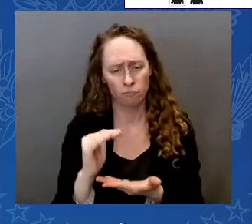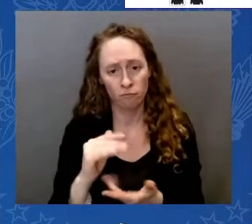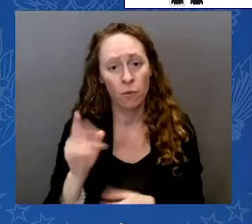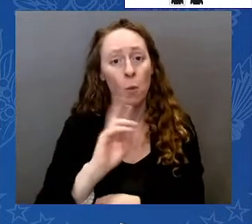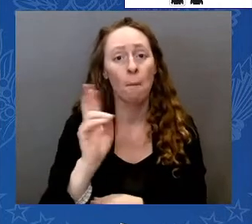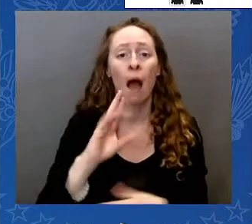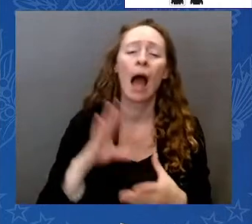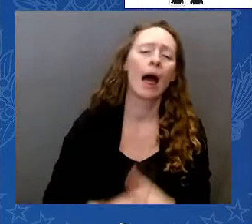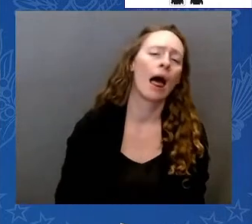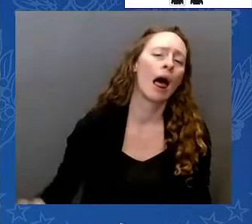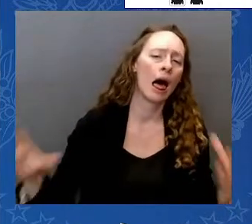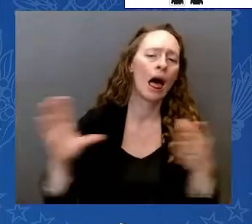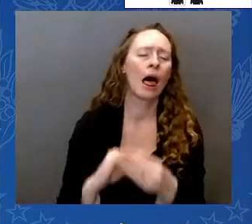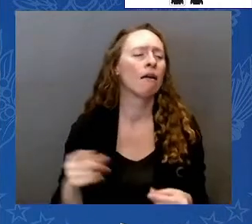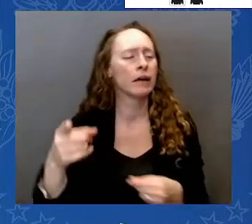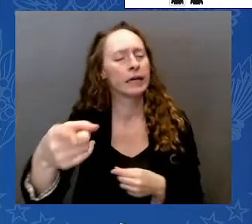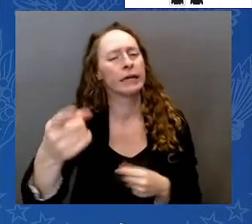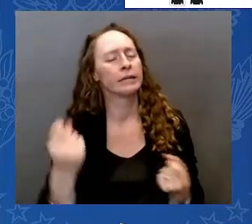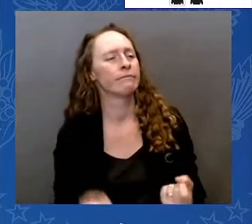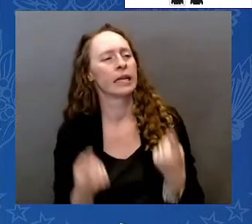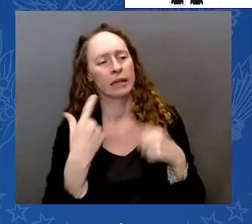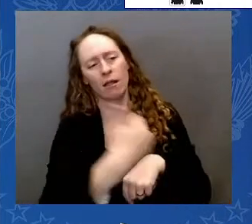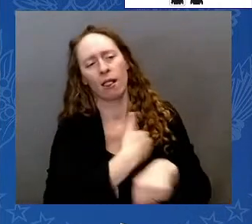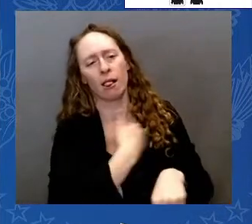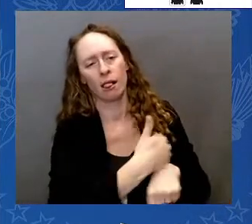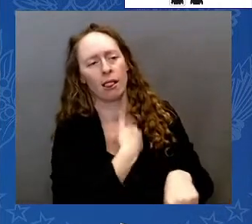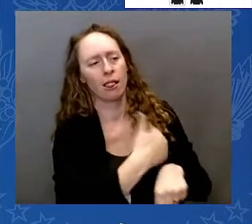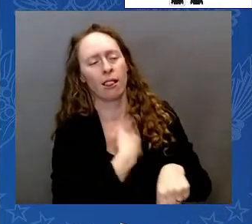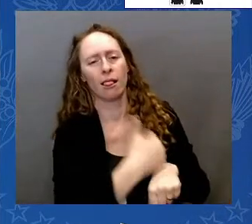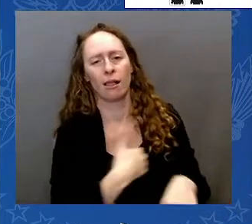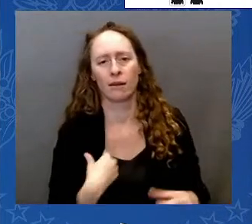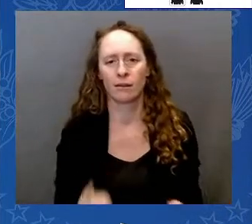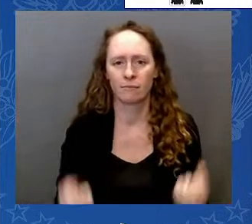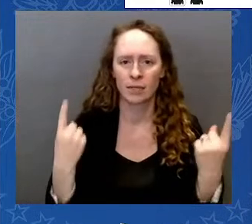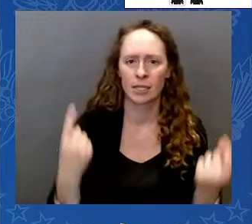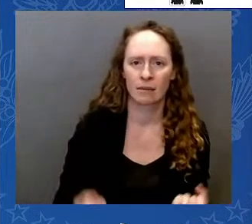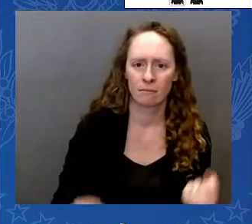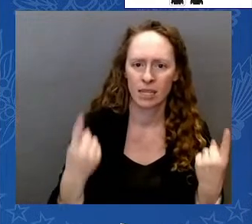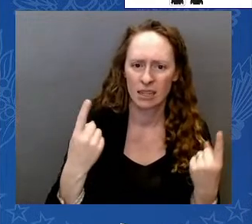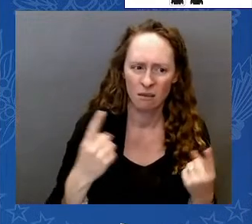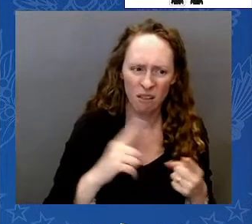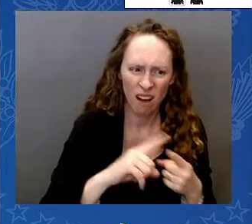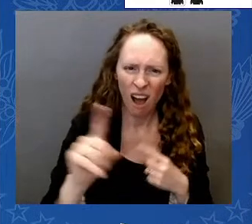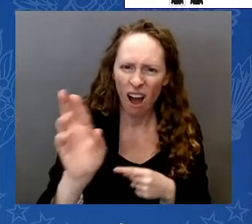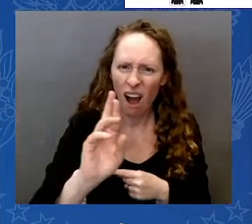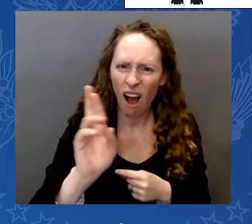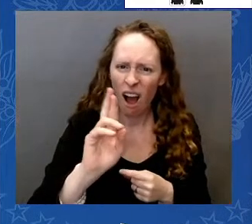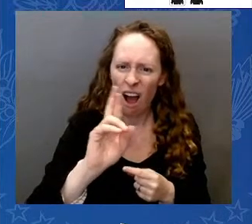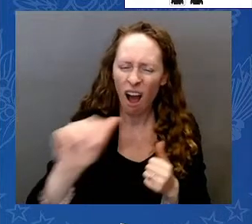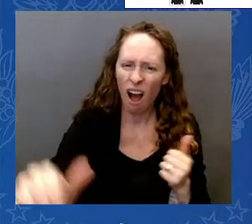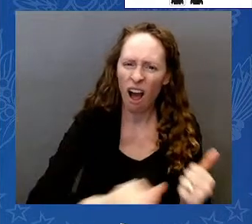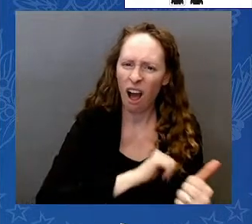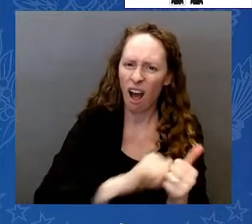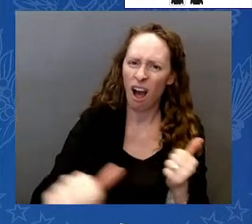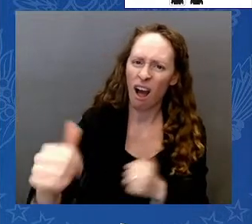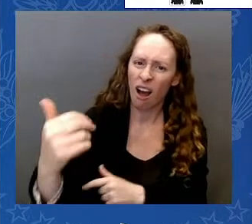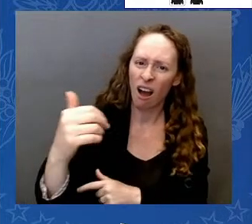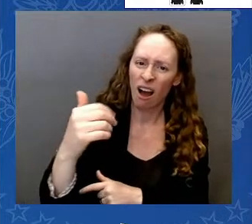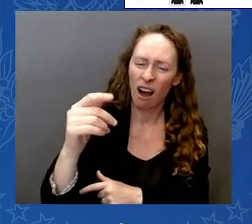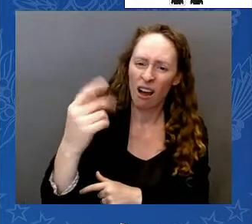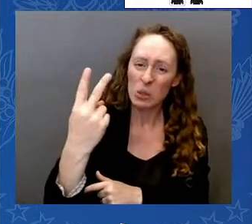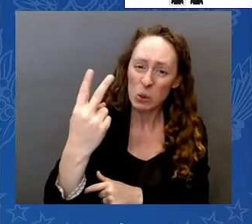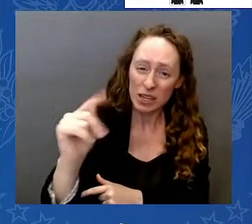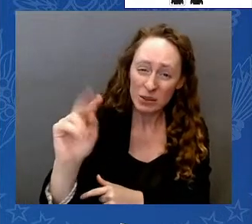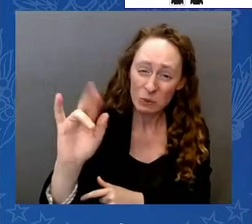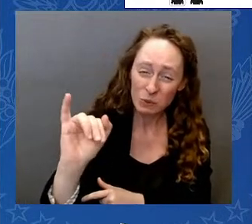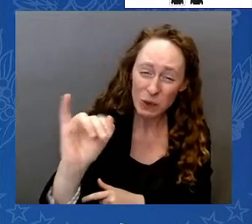$2 trillion tax cut for the top 1%, basically, in corporate America, and didn't pay for a penny of it. My